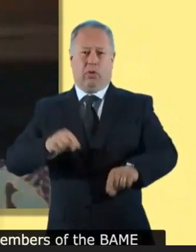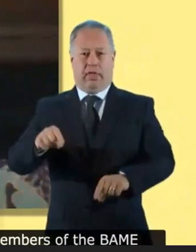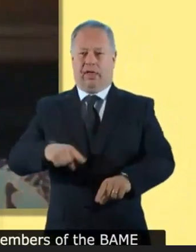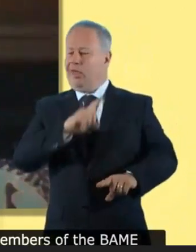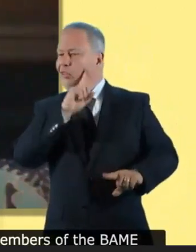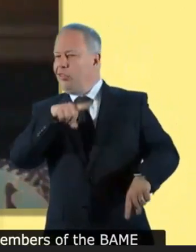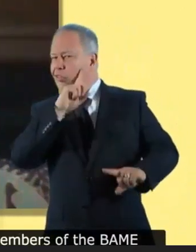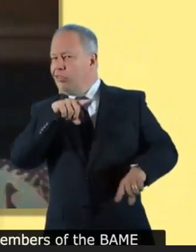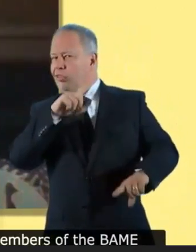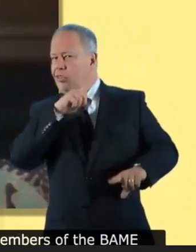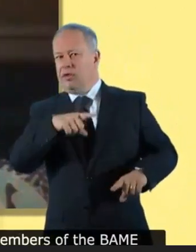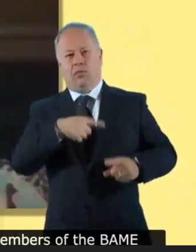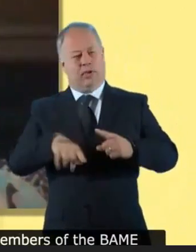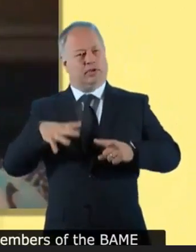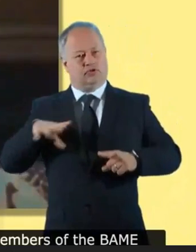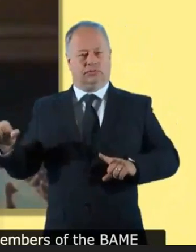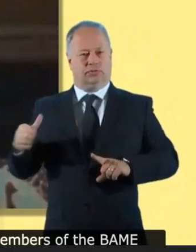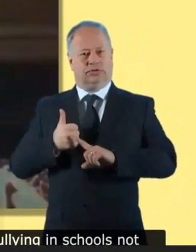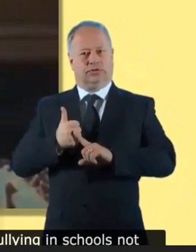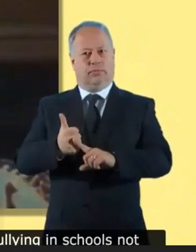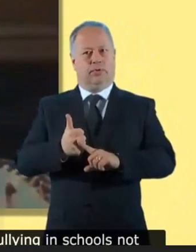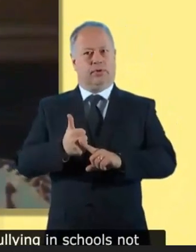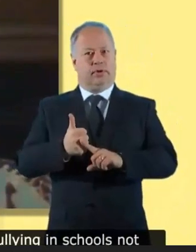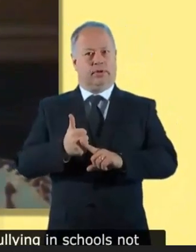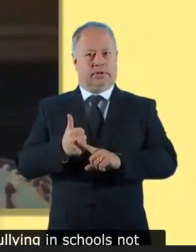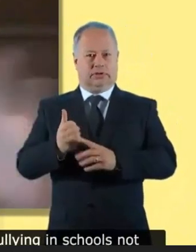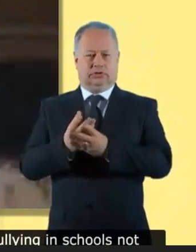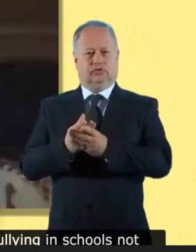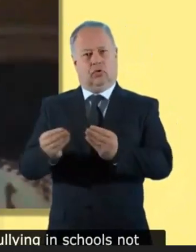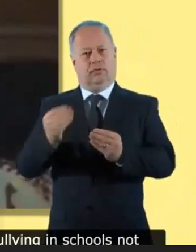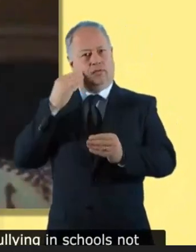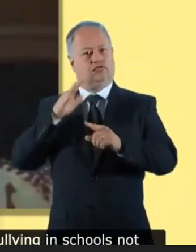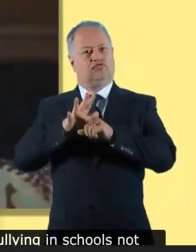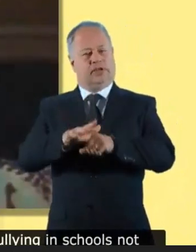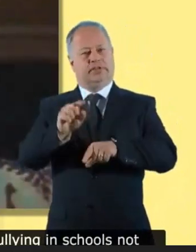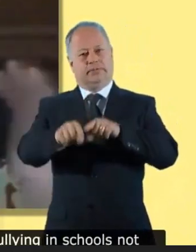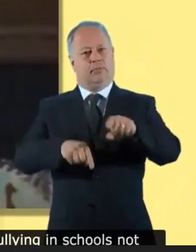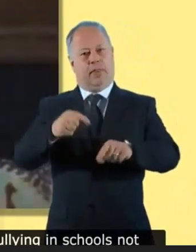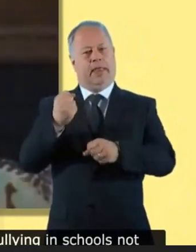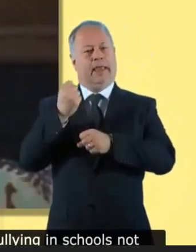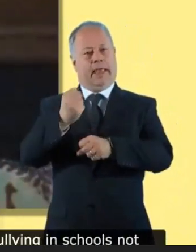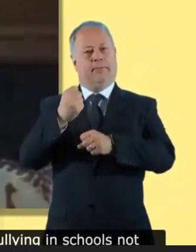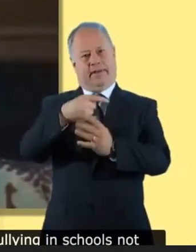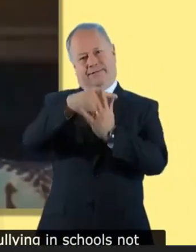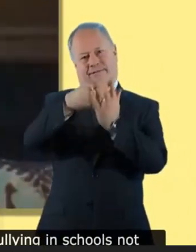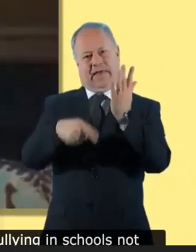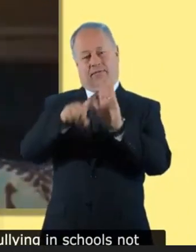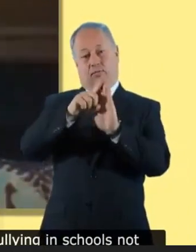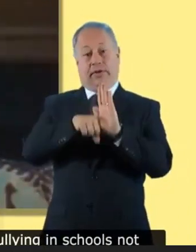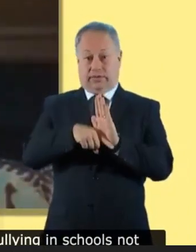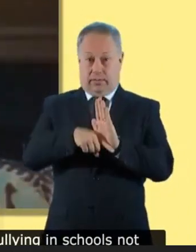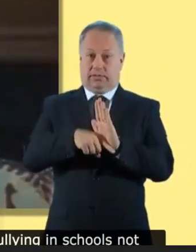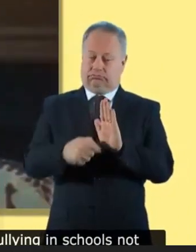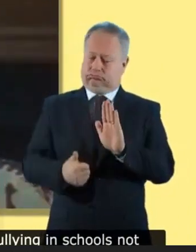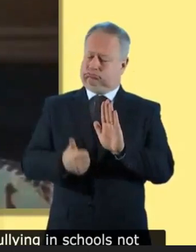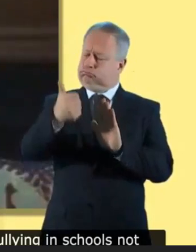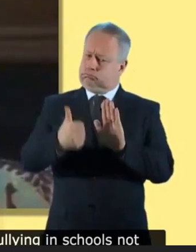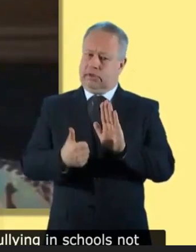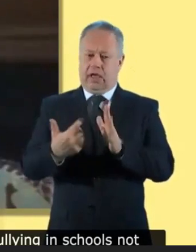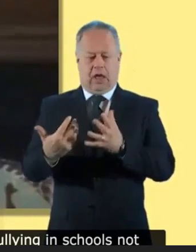be supporting the Tackling Racist Bullying Campaign's principles, 5 principles, which are a great approach to how to solve